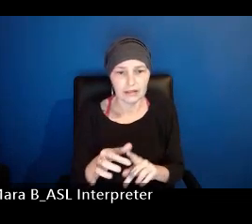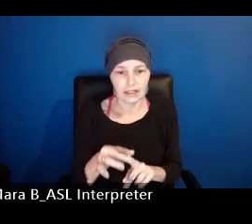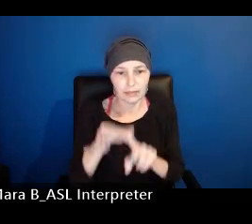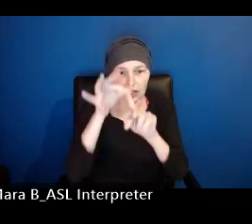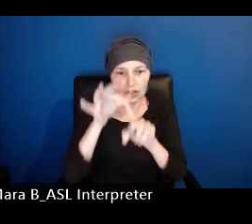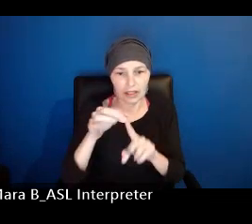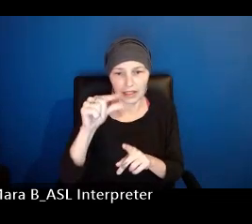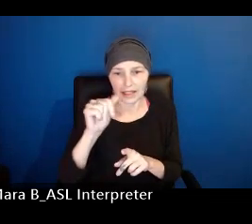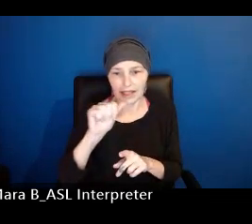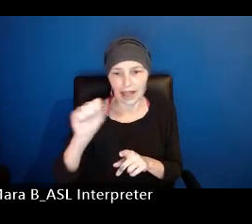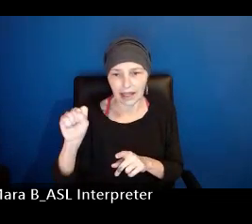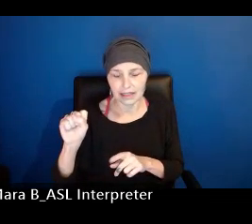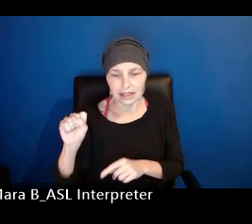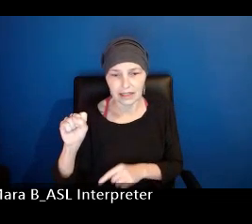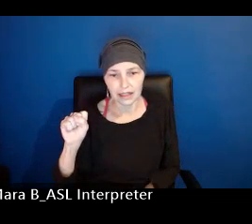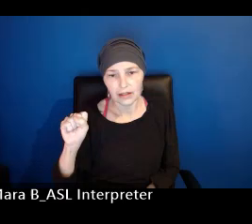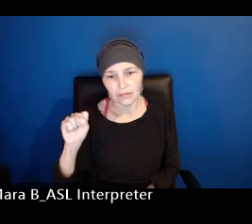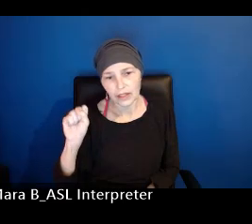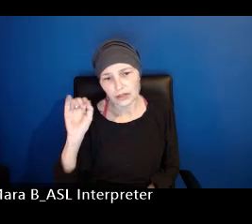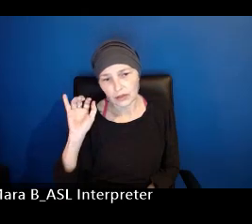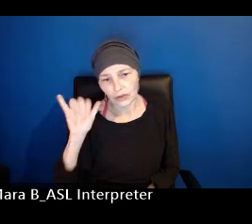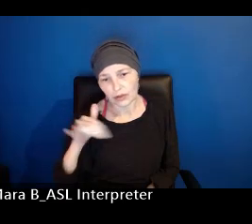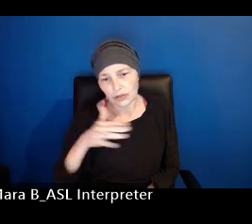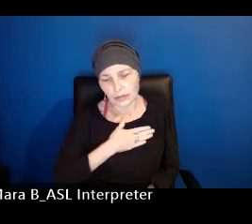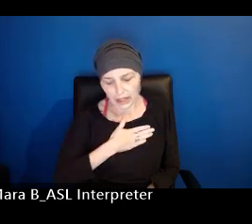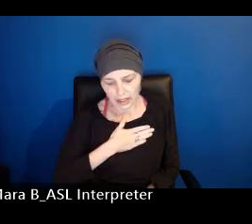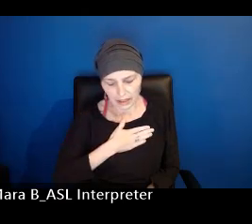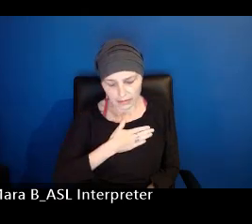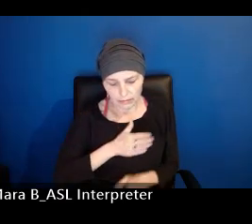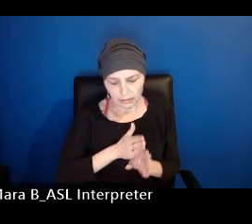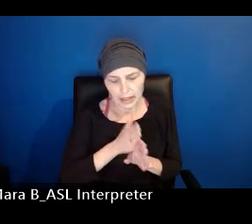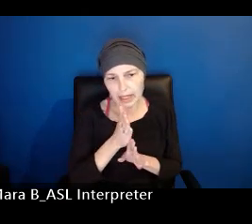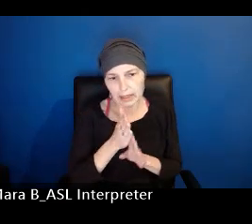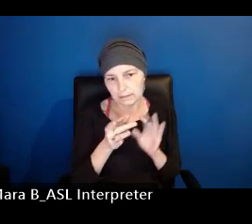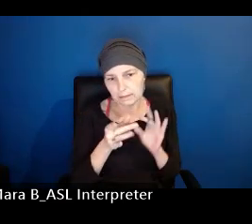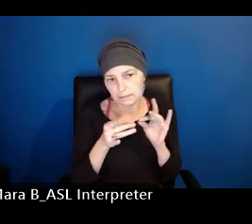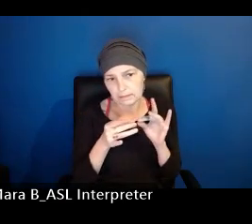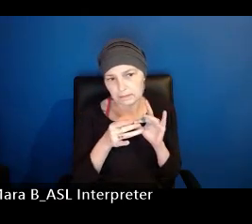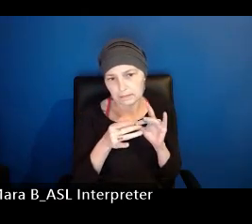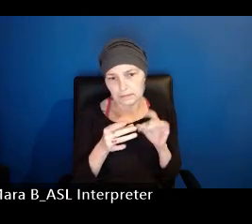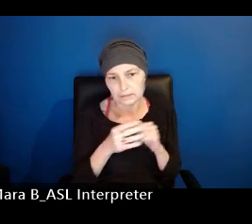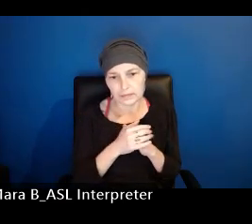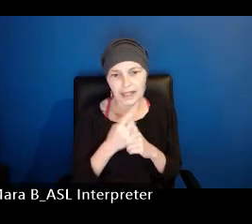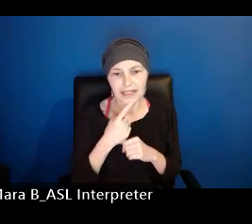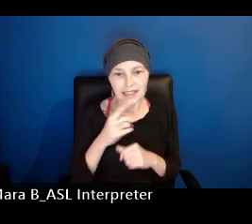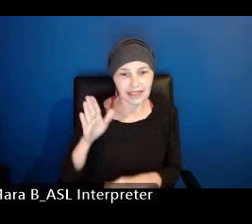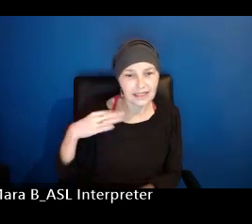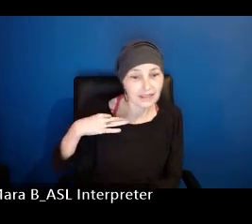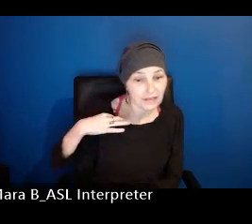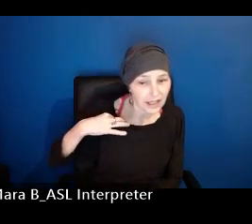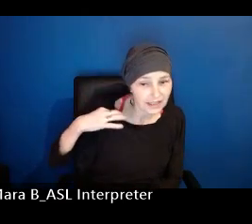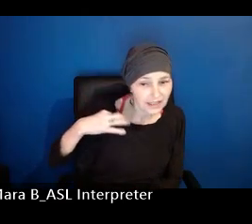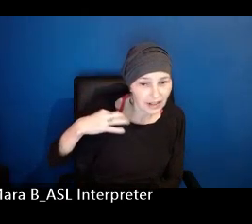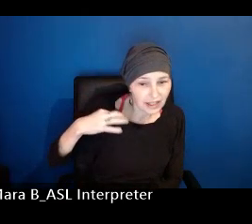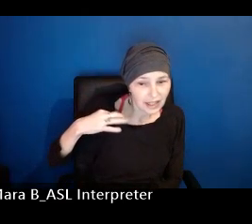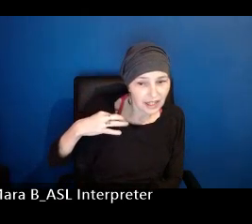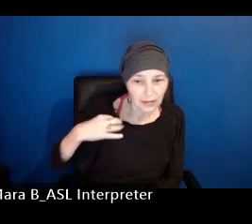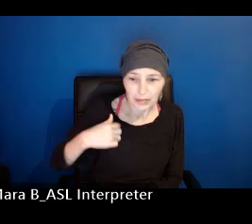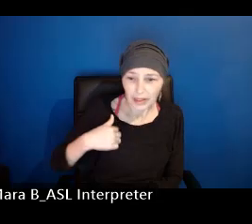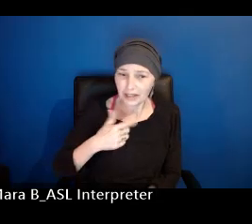So those are my main things. It says it's voluntary, and I'm not volunteering to do